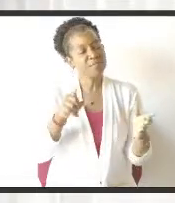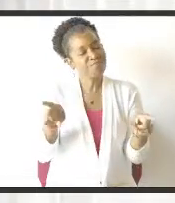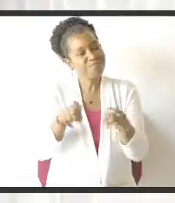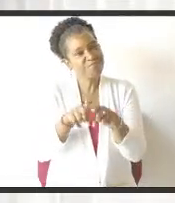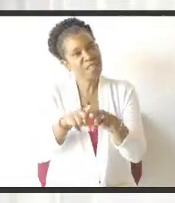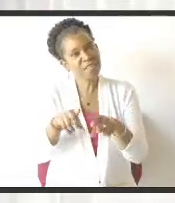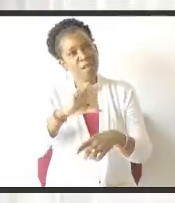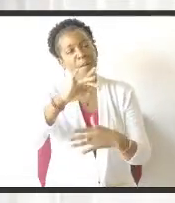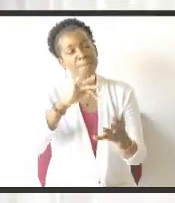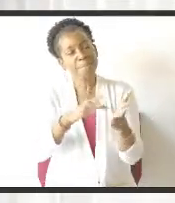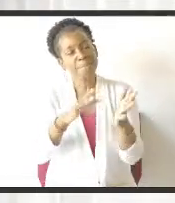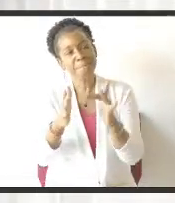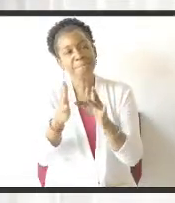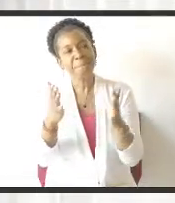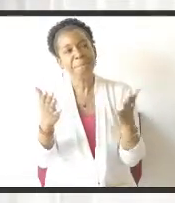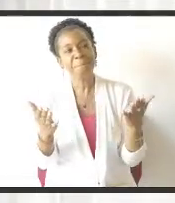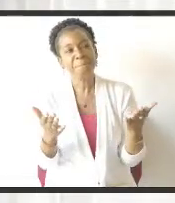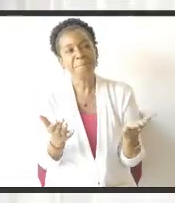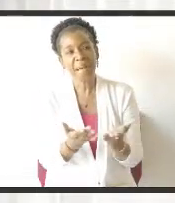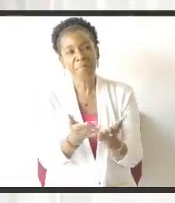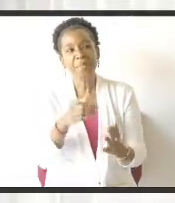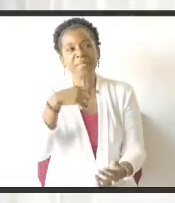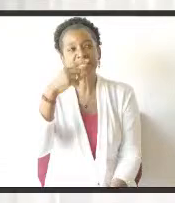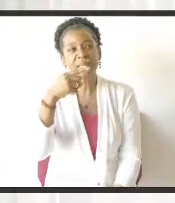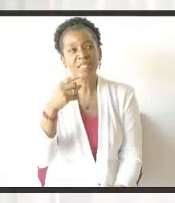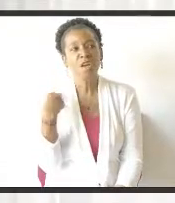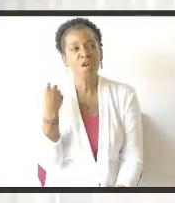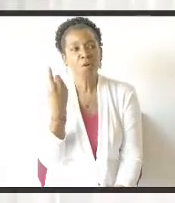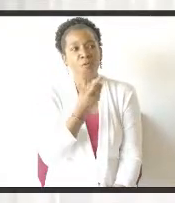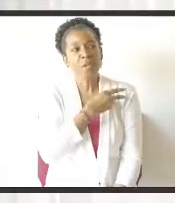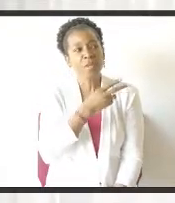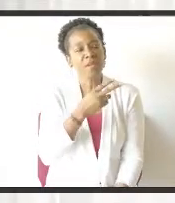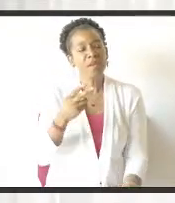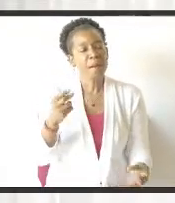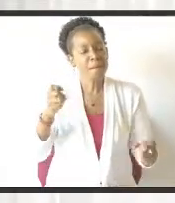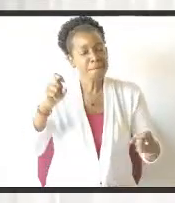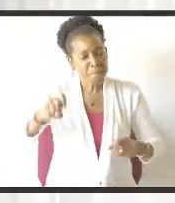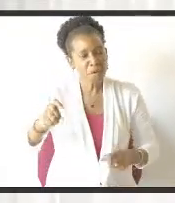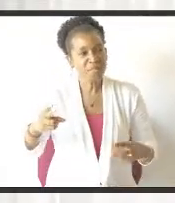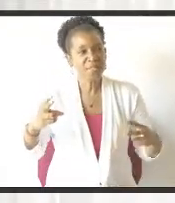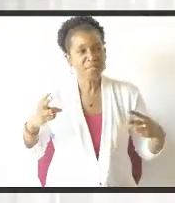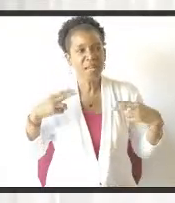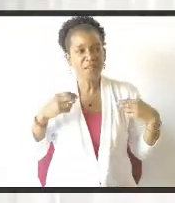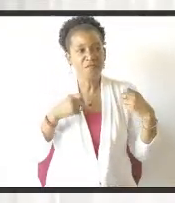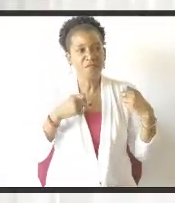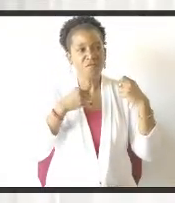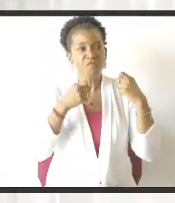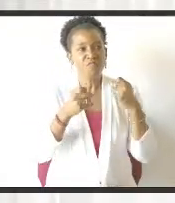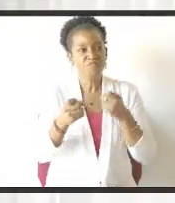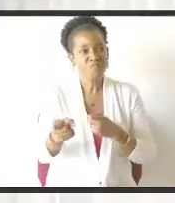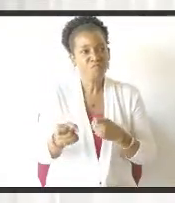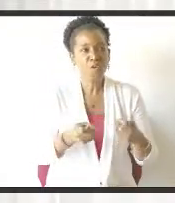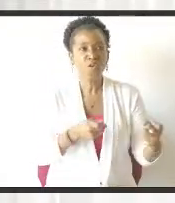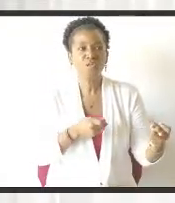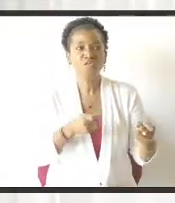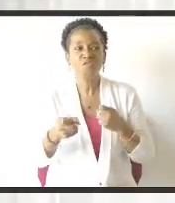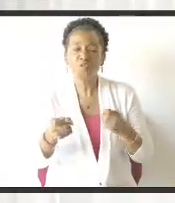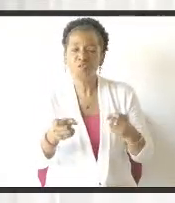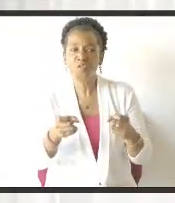of control. And he said, no, they do it to obtain a corruptible